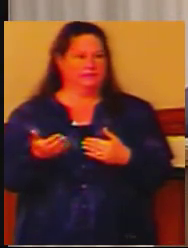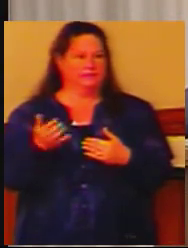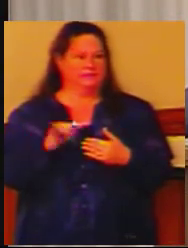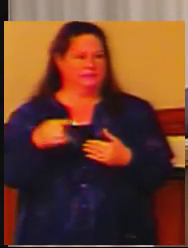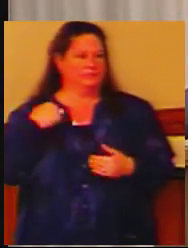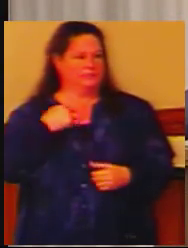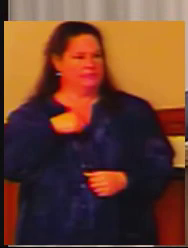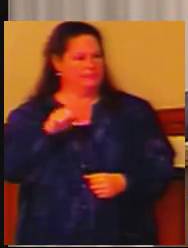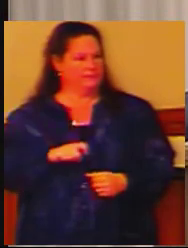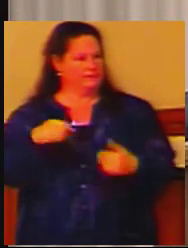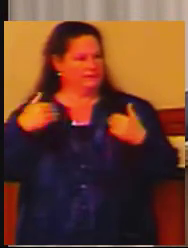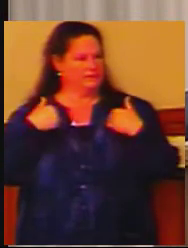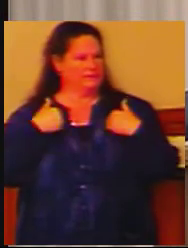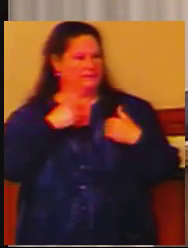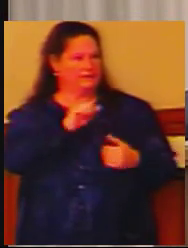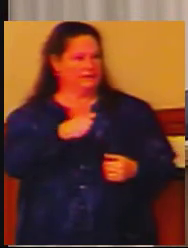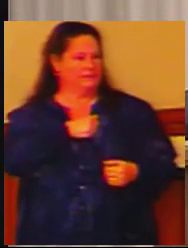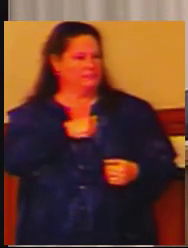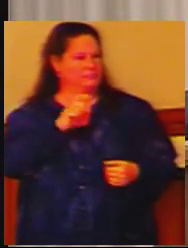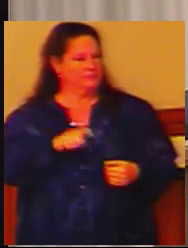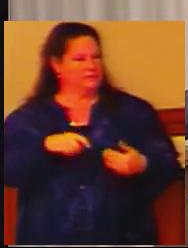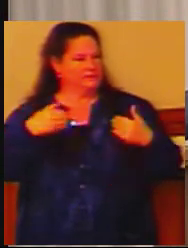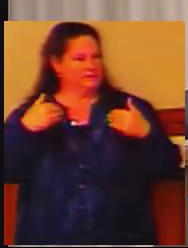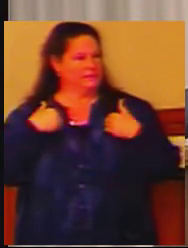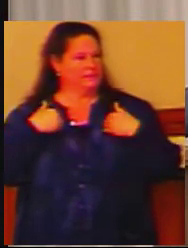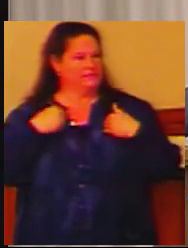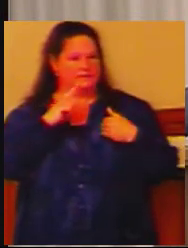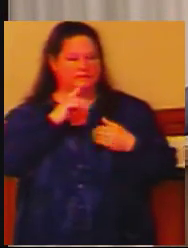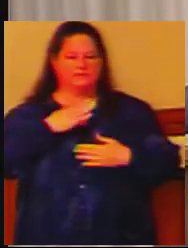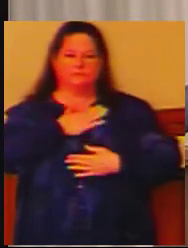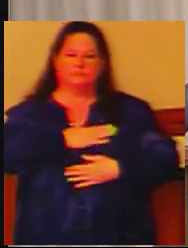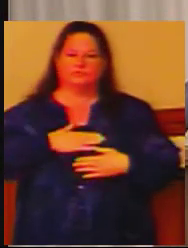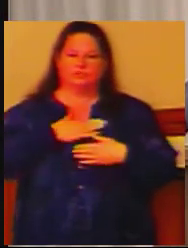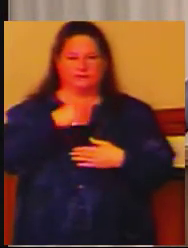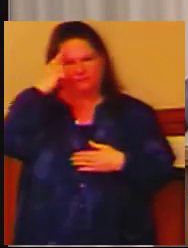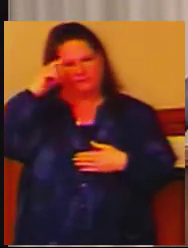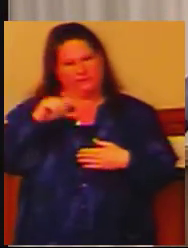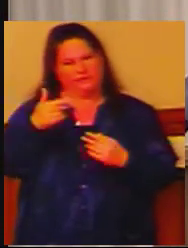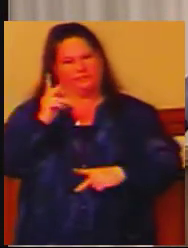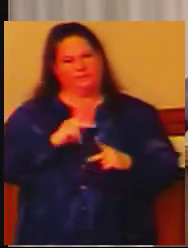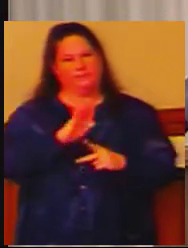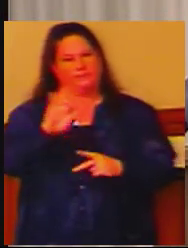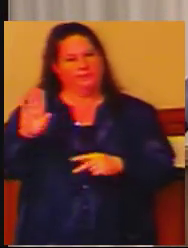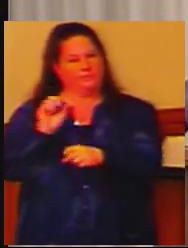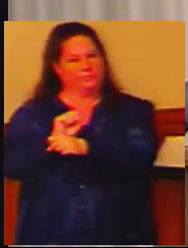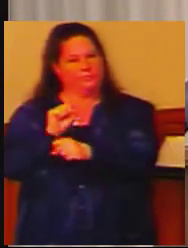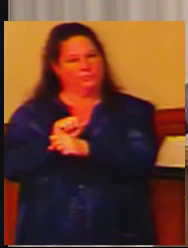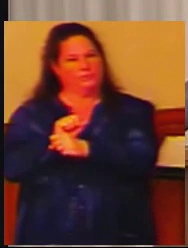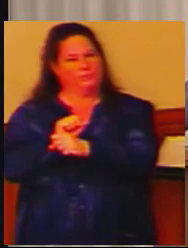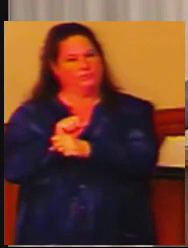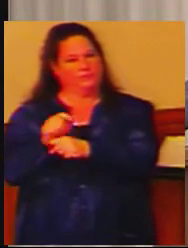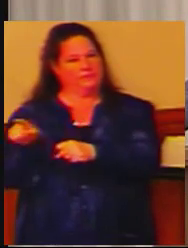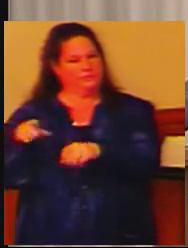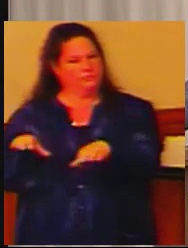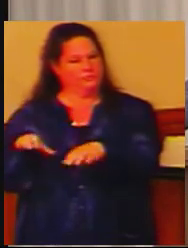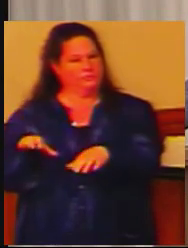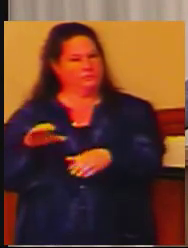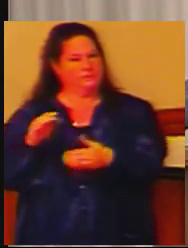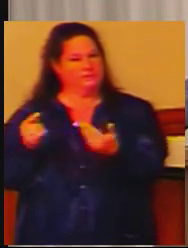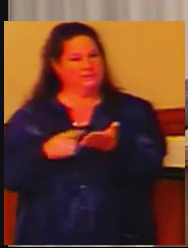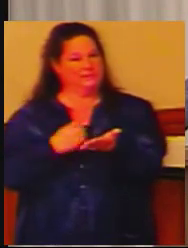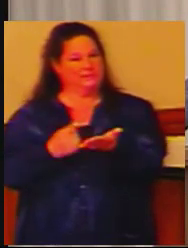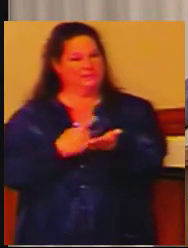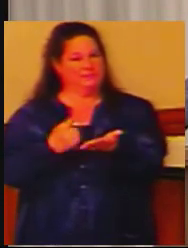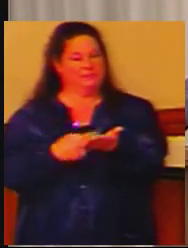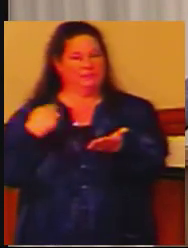that we must have, attitude that we must have, is appreciation for others and the work they do. That's sometimes overlooked a